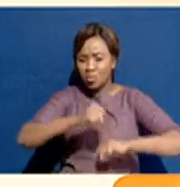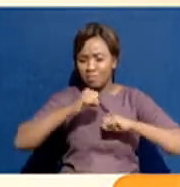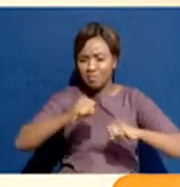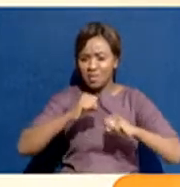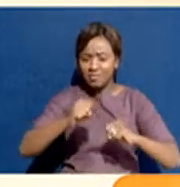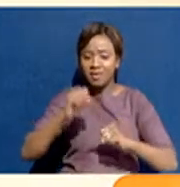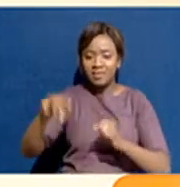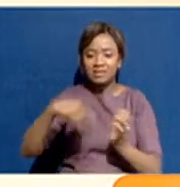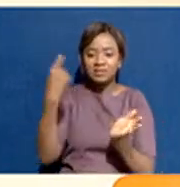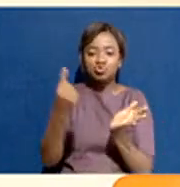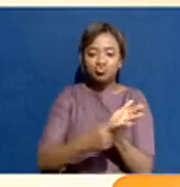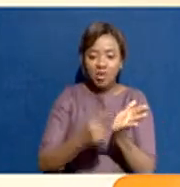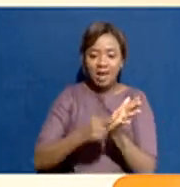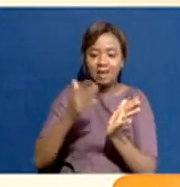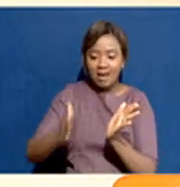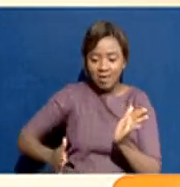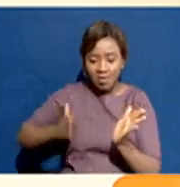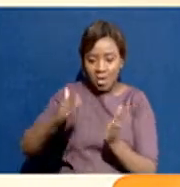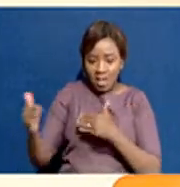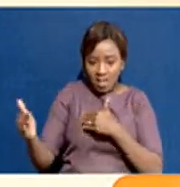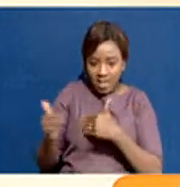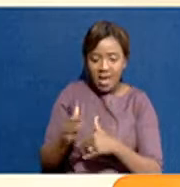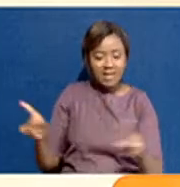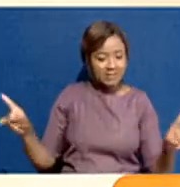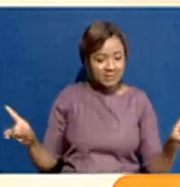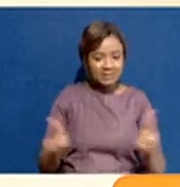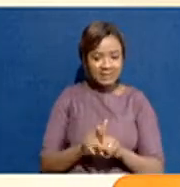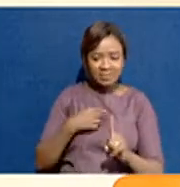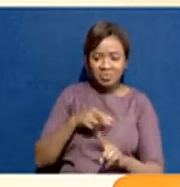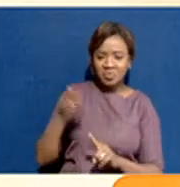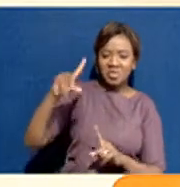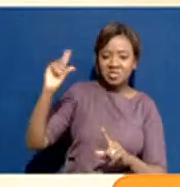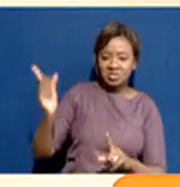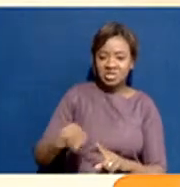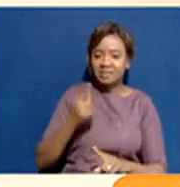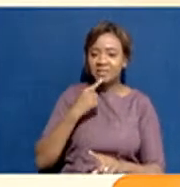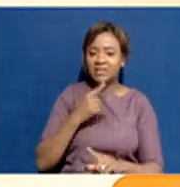the Uganda Railway should similarly not be reduced